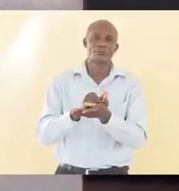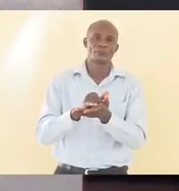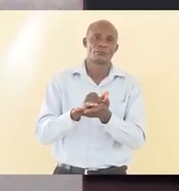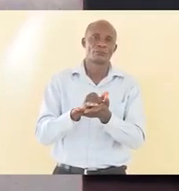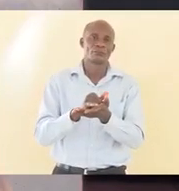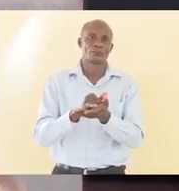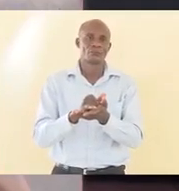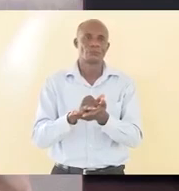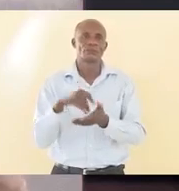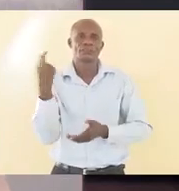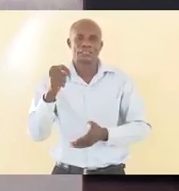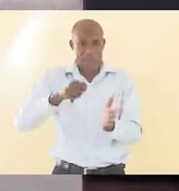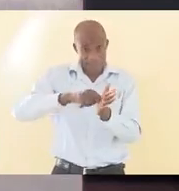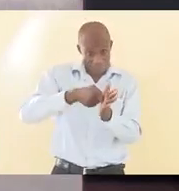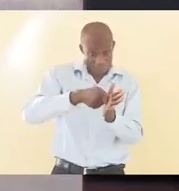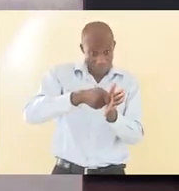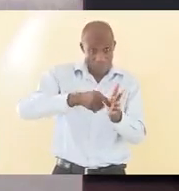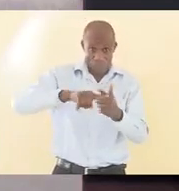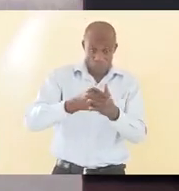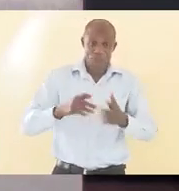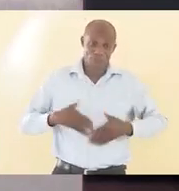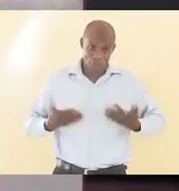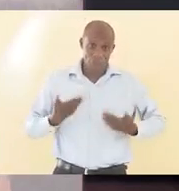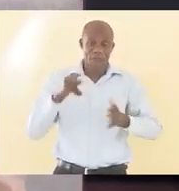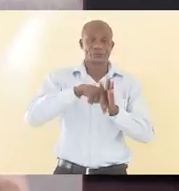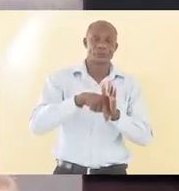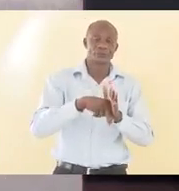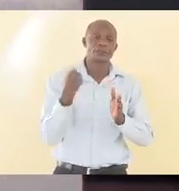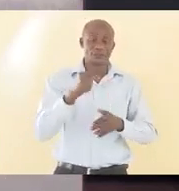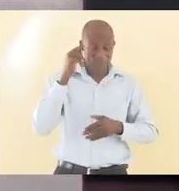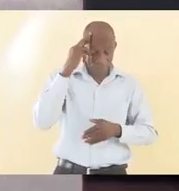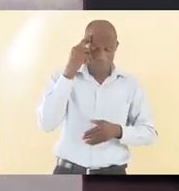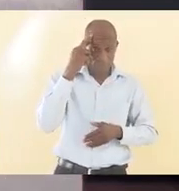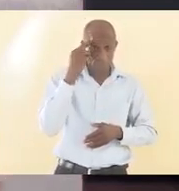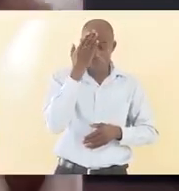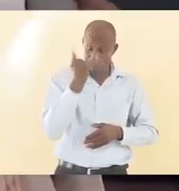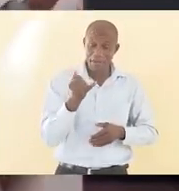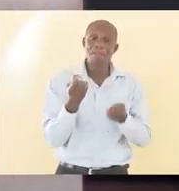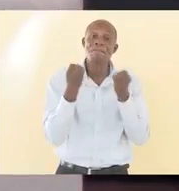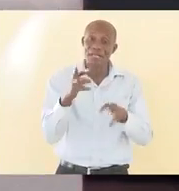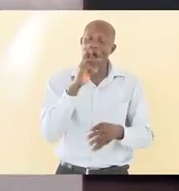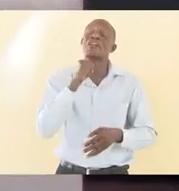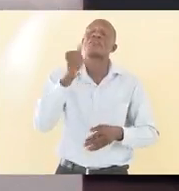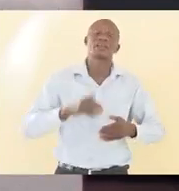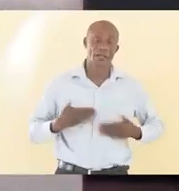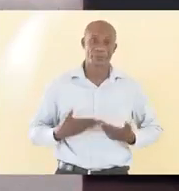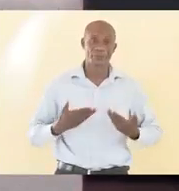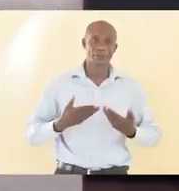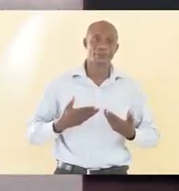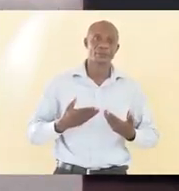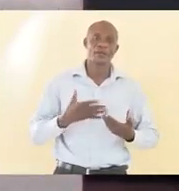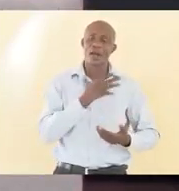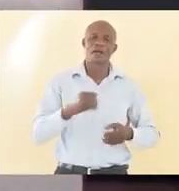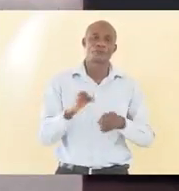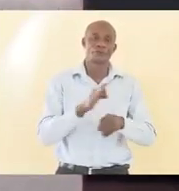the key source of happiness and the reason why many people are not happy or fulfilled in life